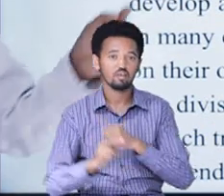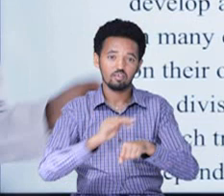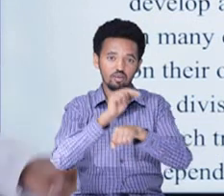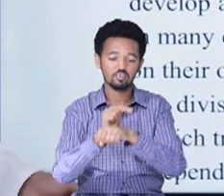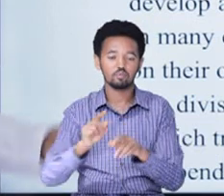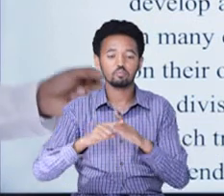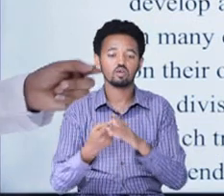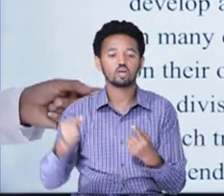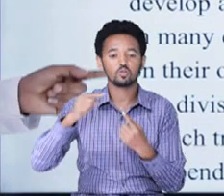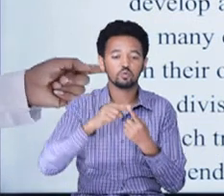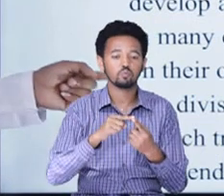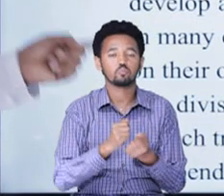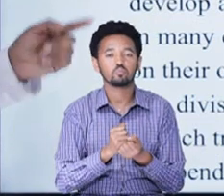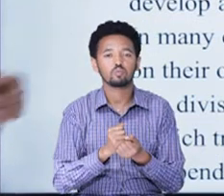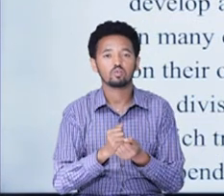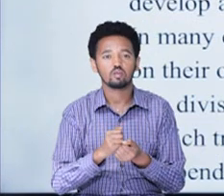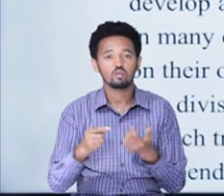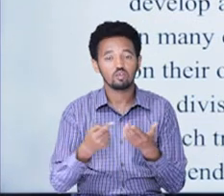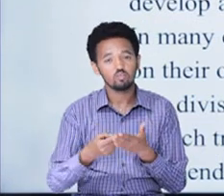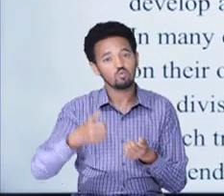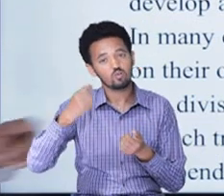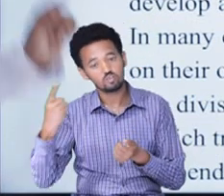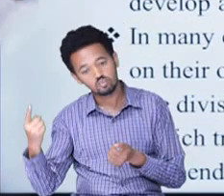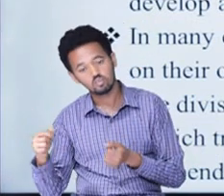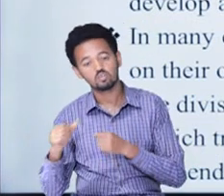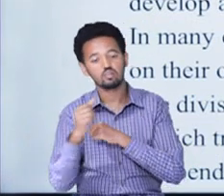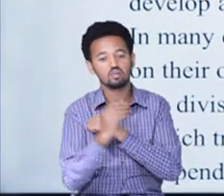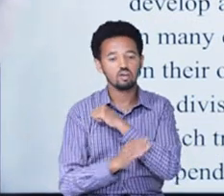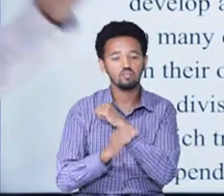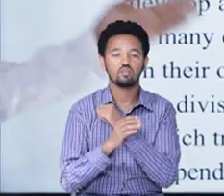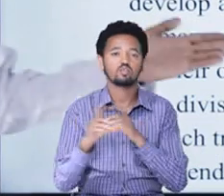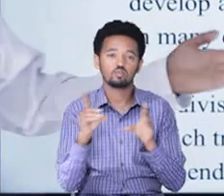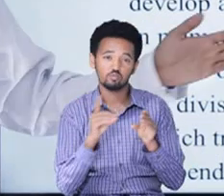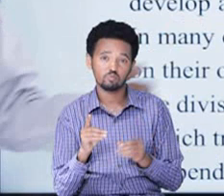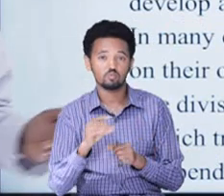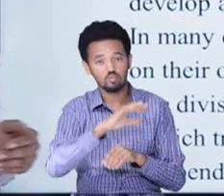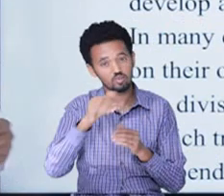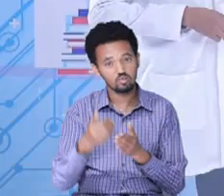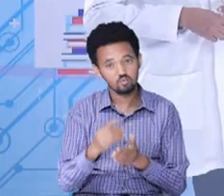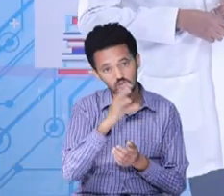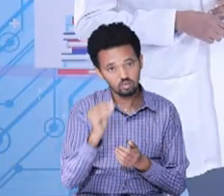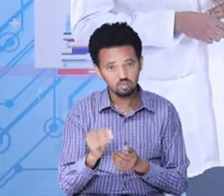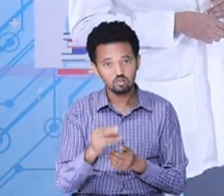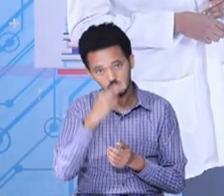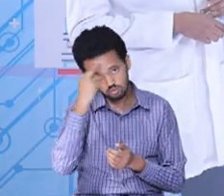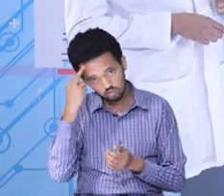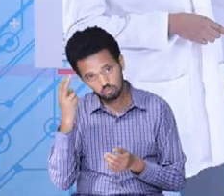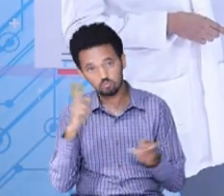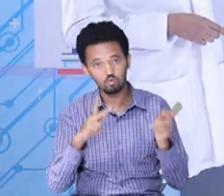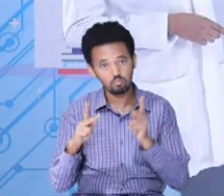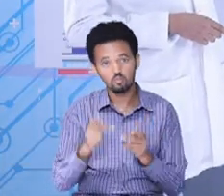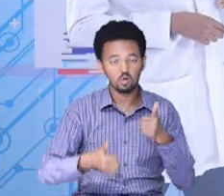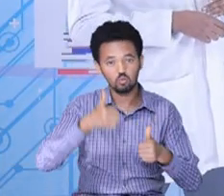nationalists began to concentrate mostly on their own countries. The division of Pan-Africanism became a series of problems